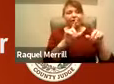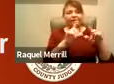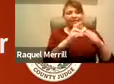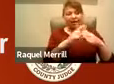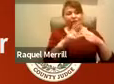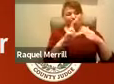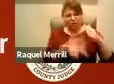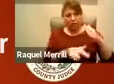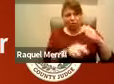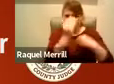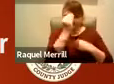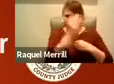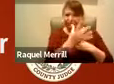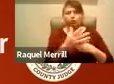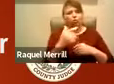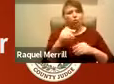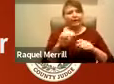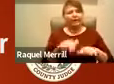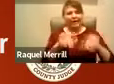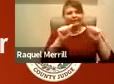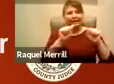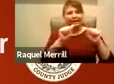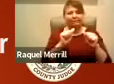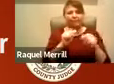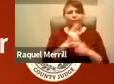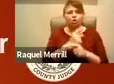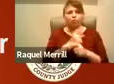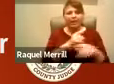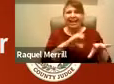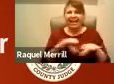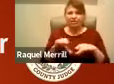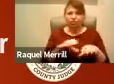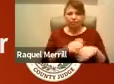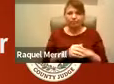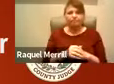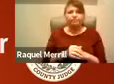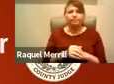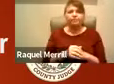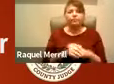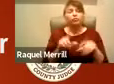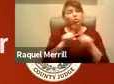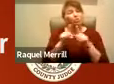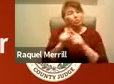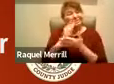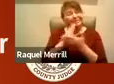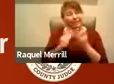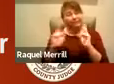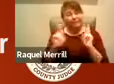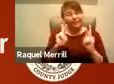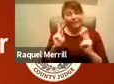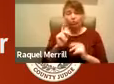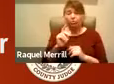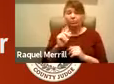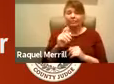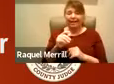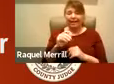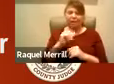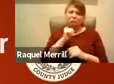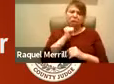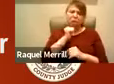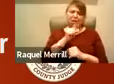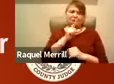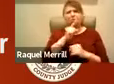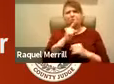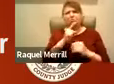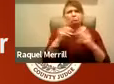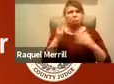we can take appropriate action. The other thing that we're finding out is that some of the people that are not sick enough to go to the